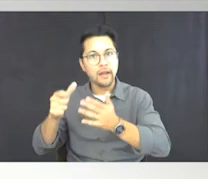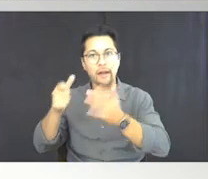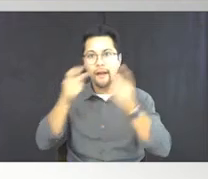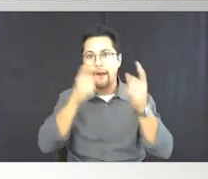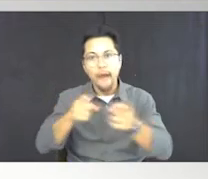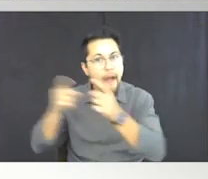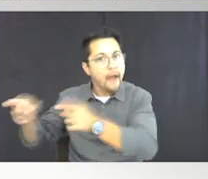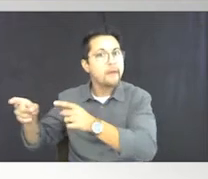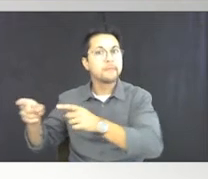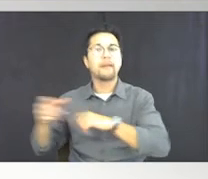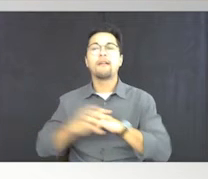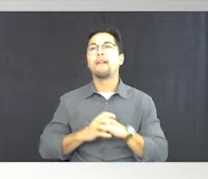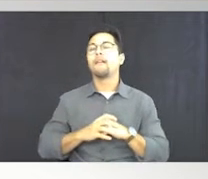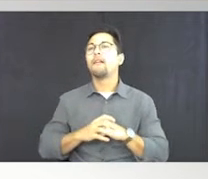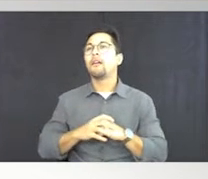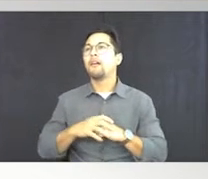or